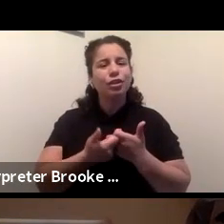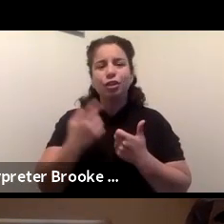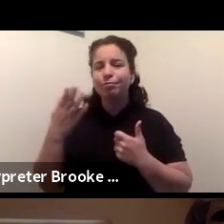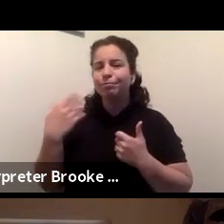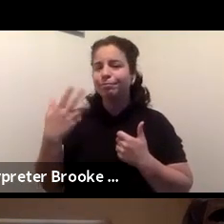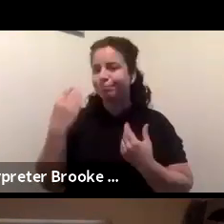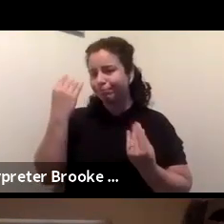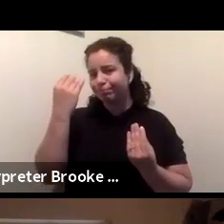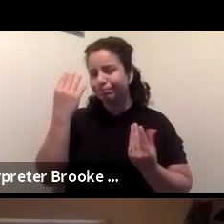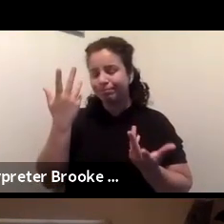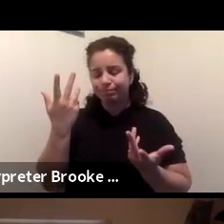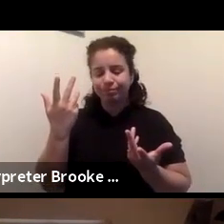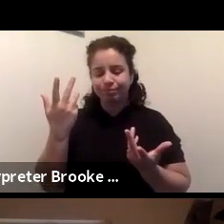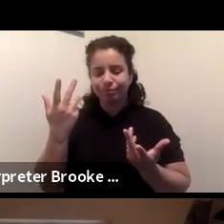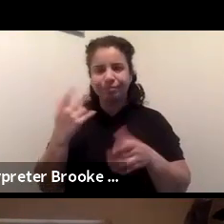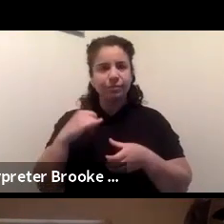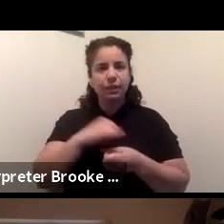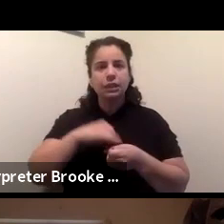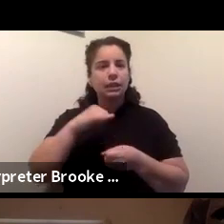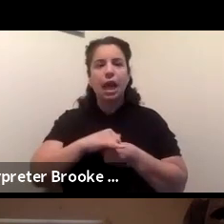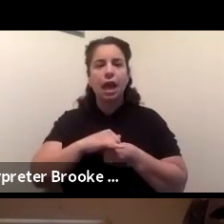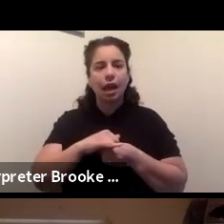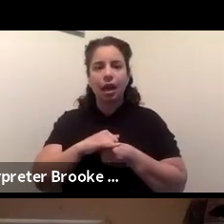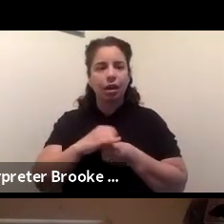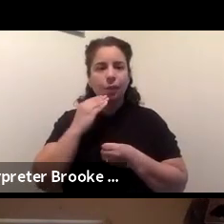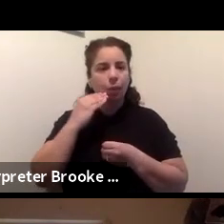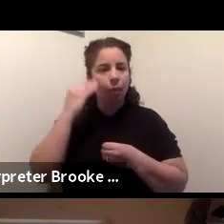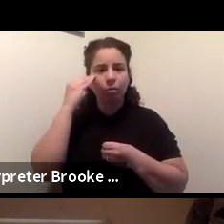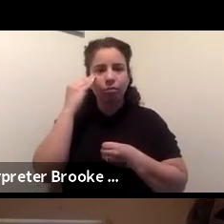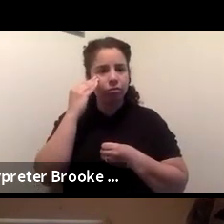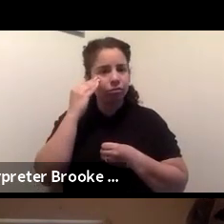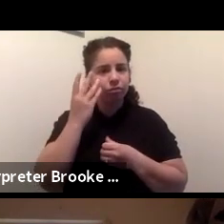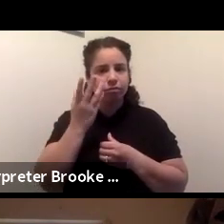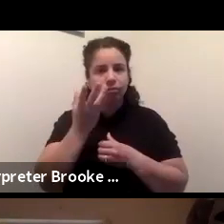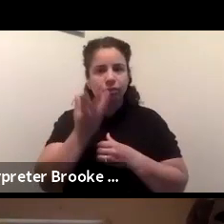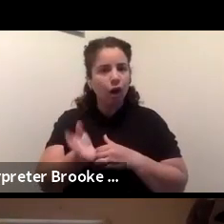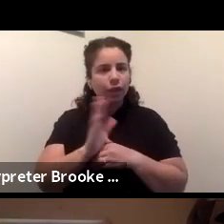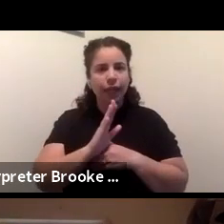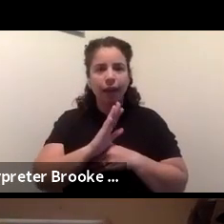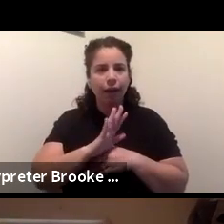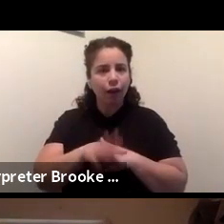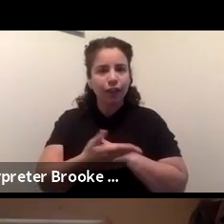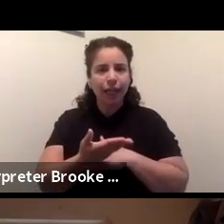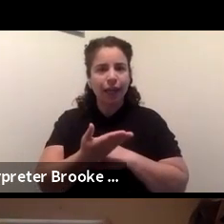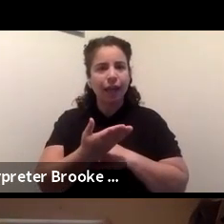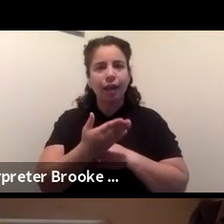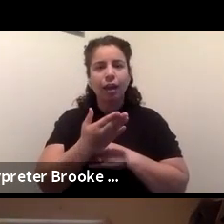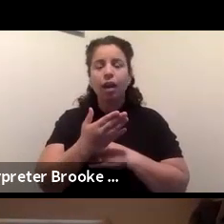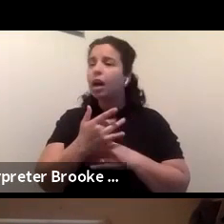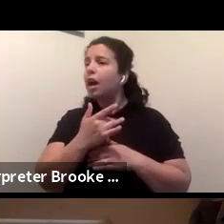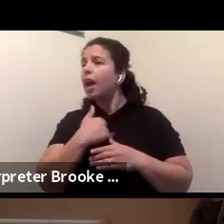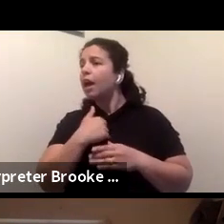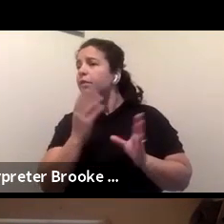just being in the house, of having a lot of plans and projects kind of disrupted, and